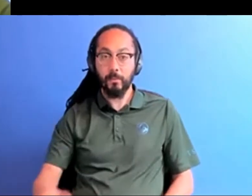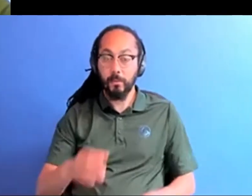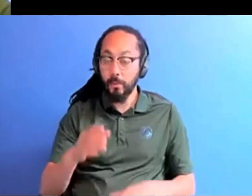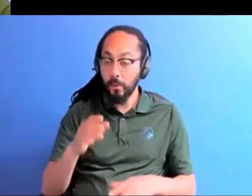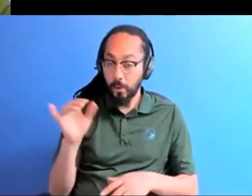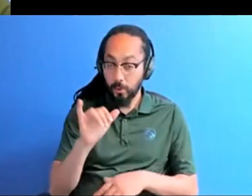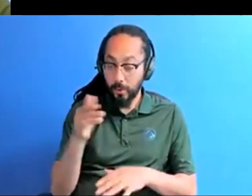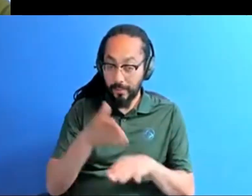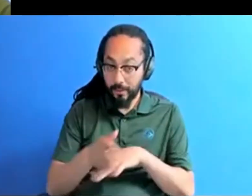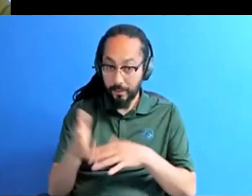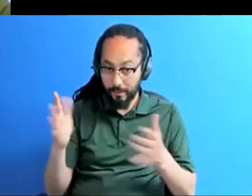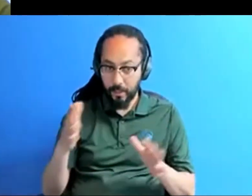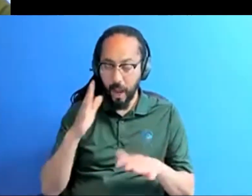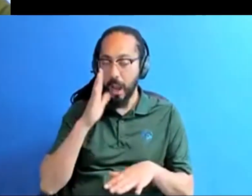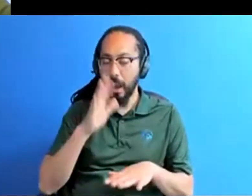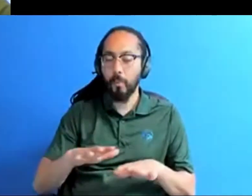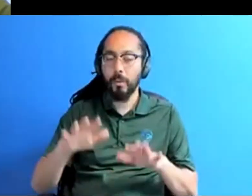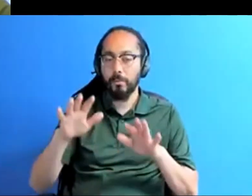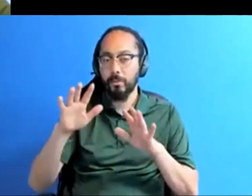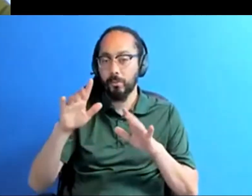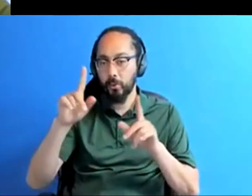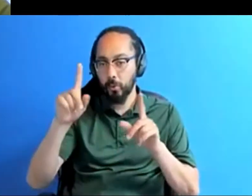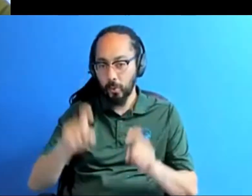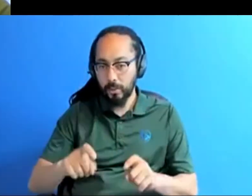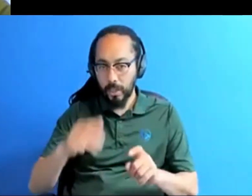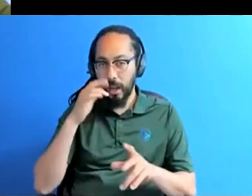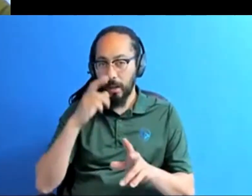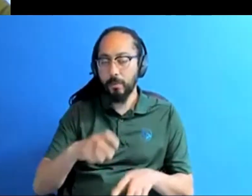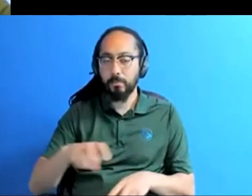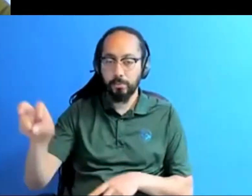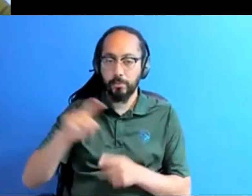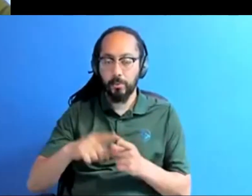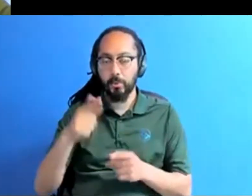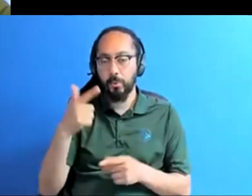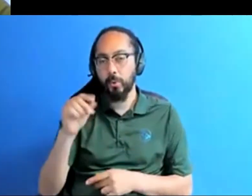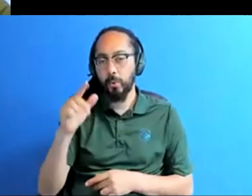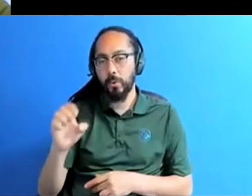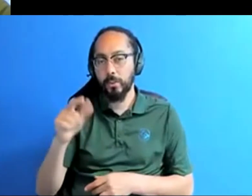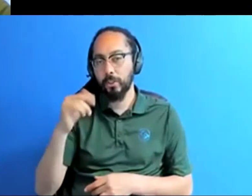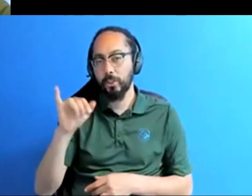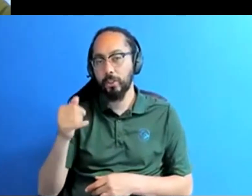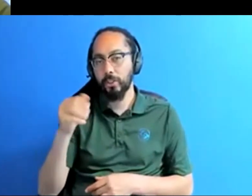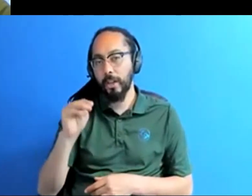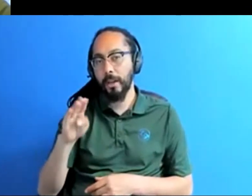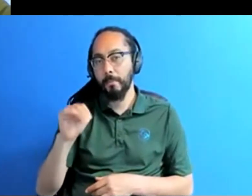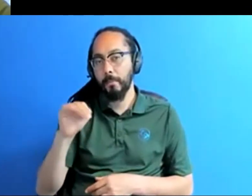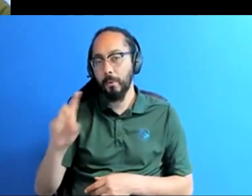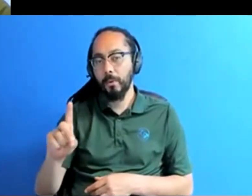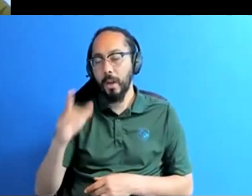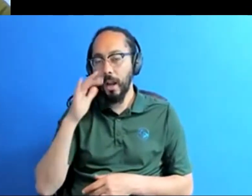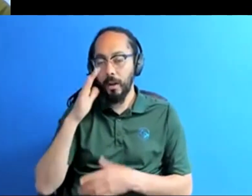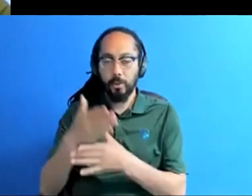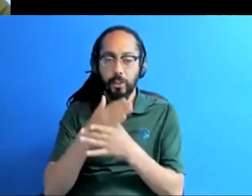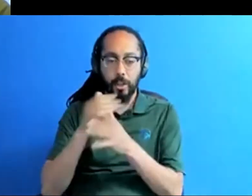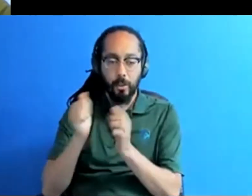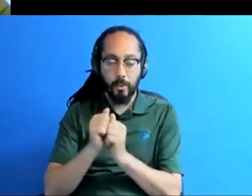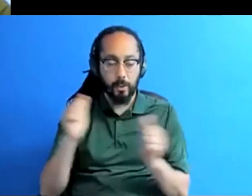questions, comments, thoughts into a Google Jamboard, and then sharing it with the attendees